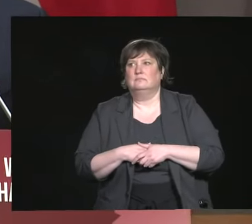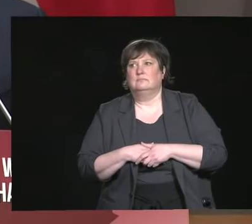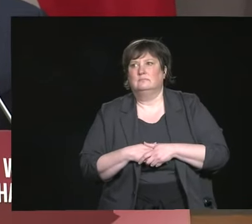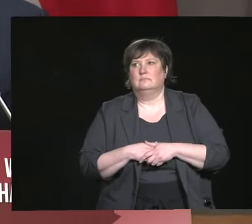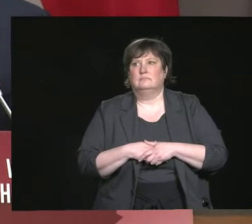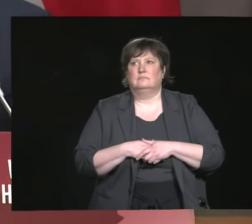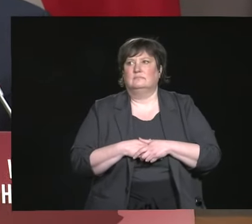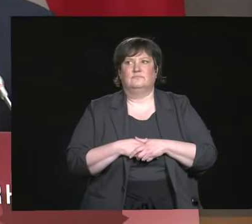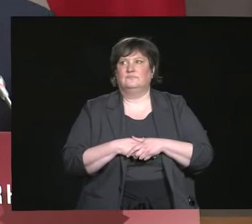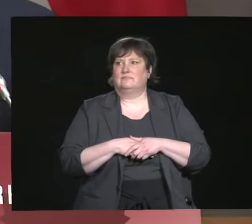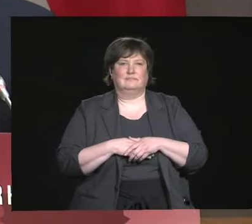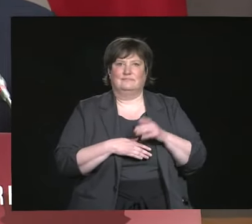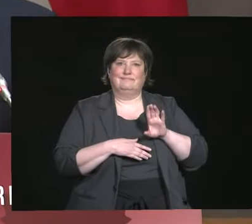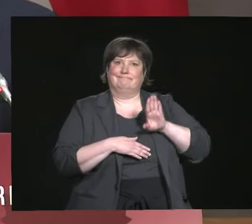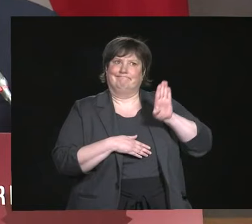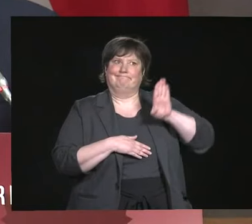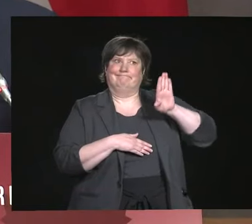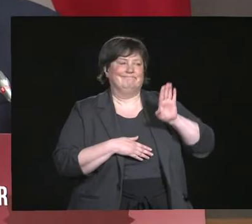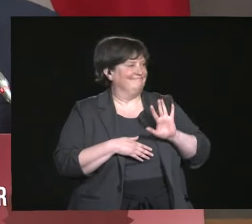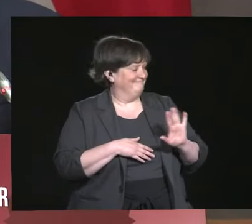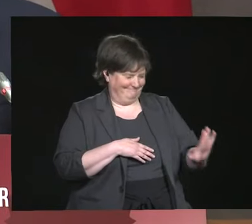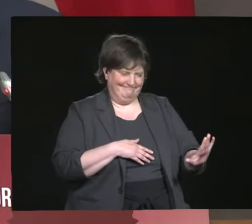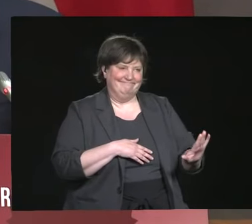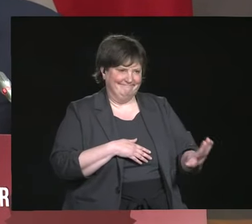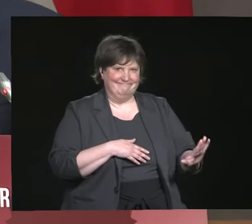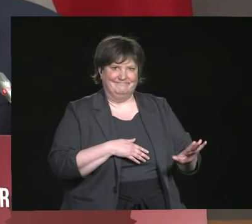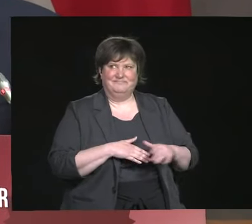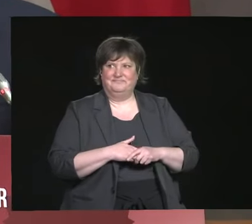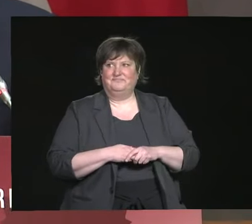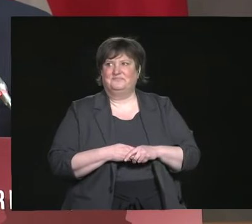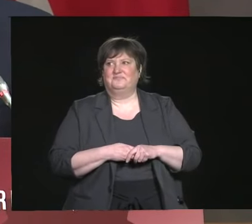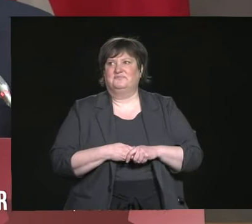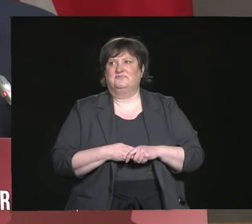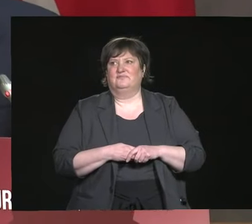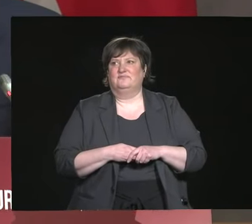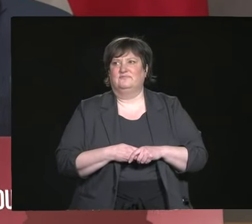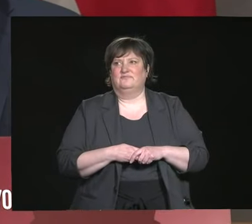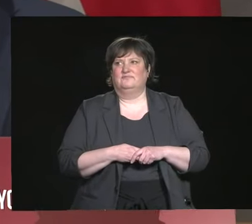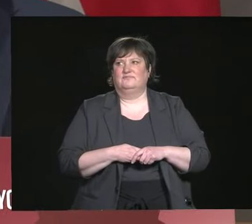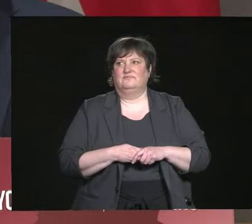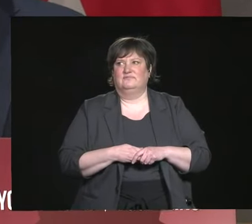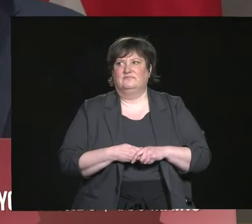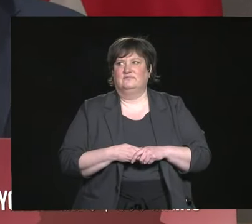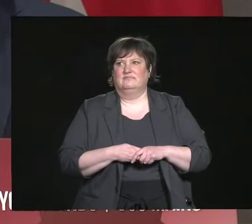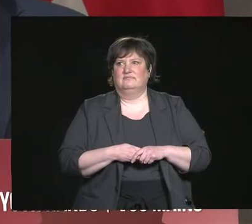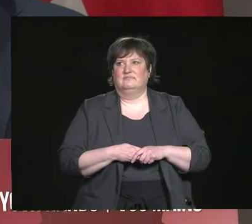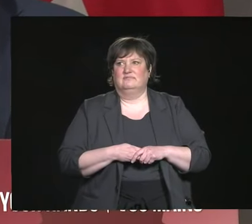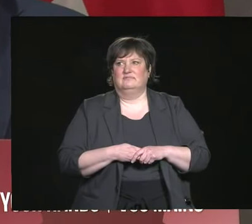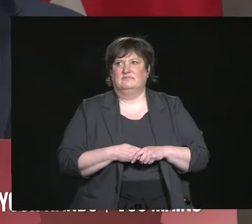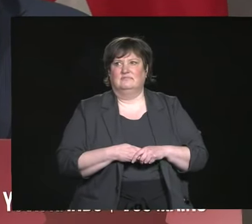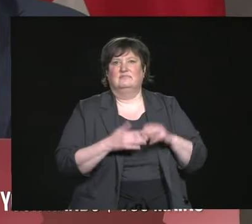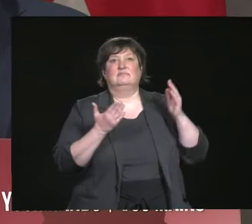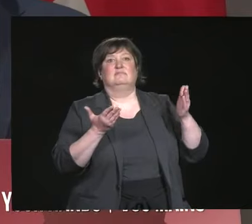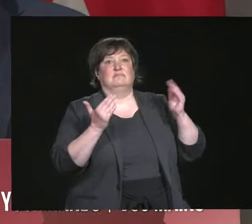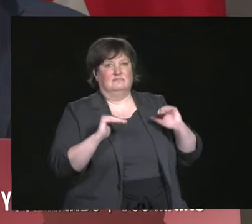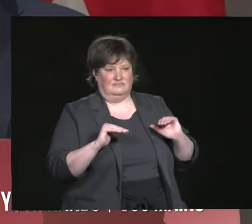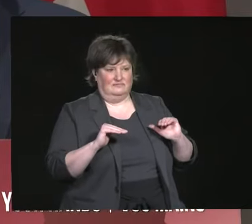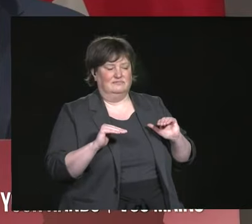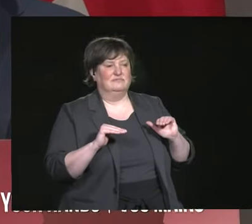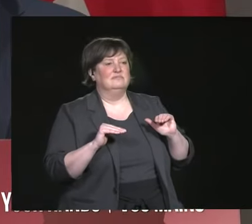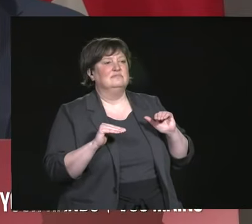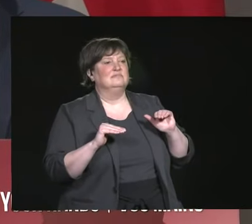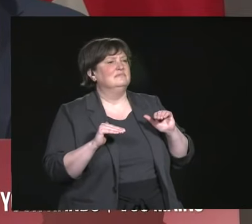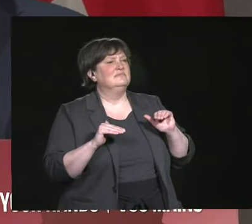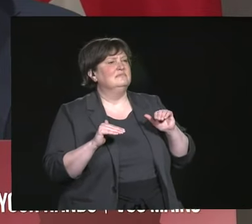question, one follow-up, please. Okay. Thank you. My second question was about... There have been numerous reports in